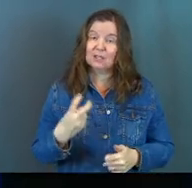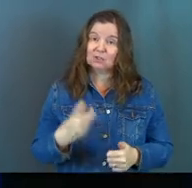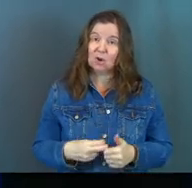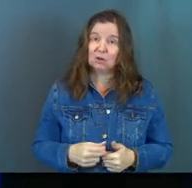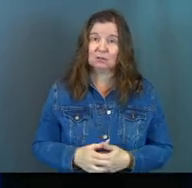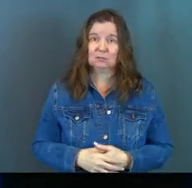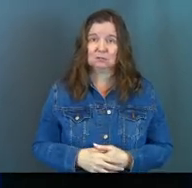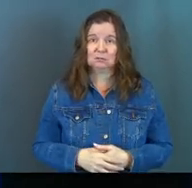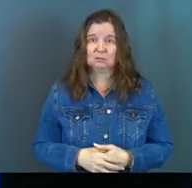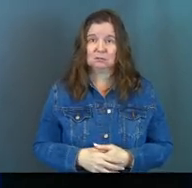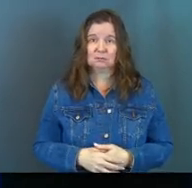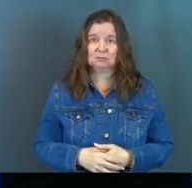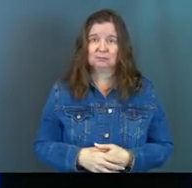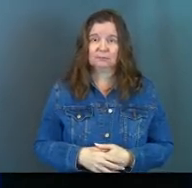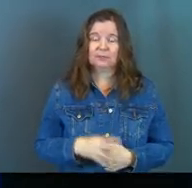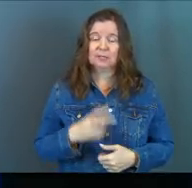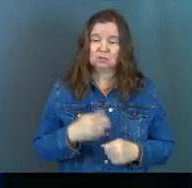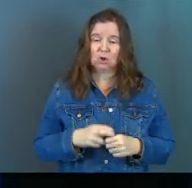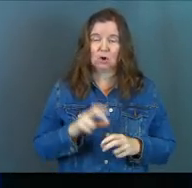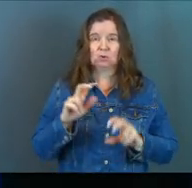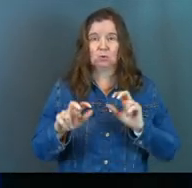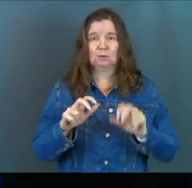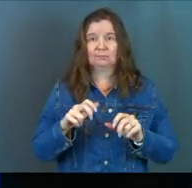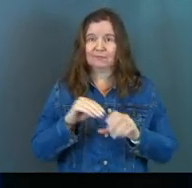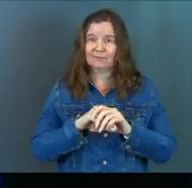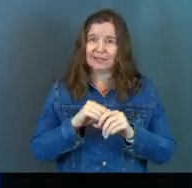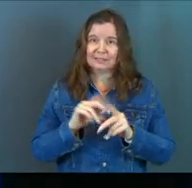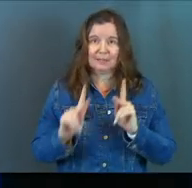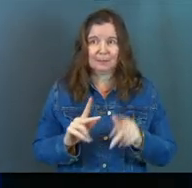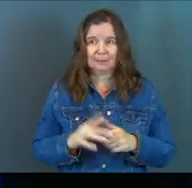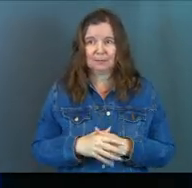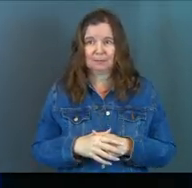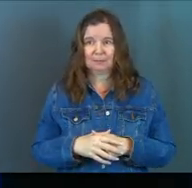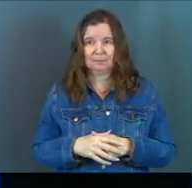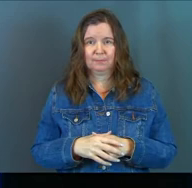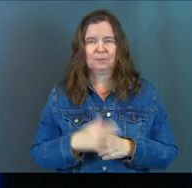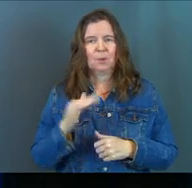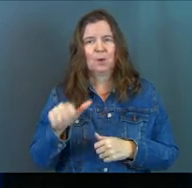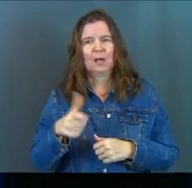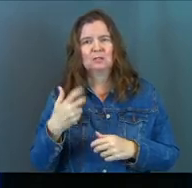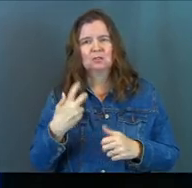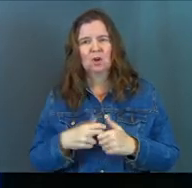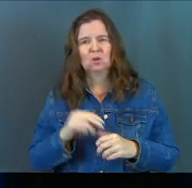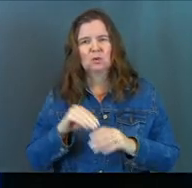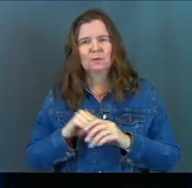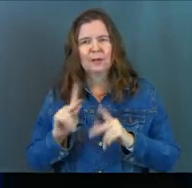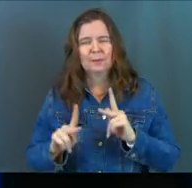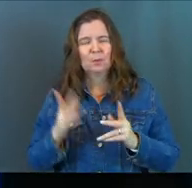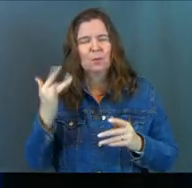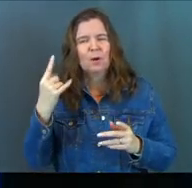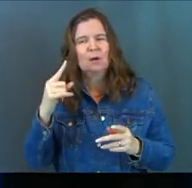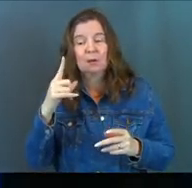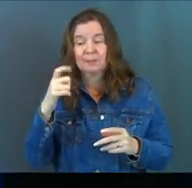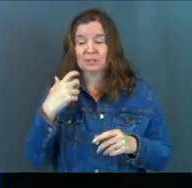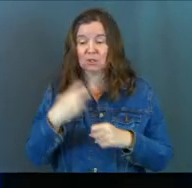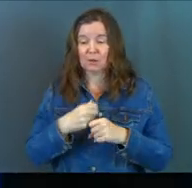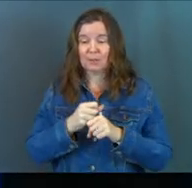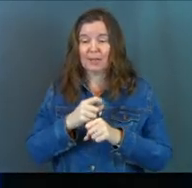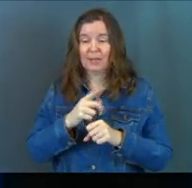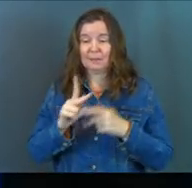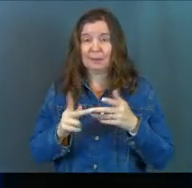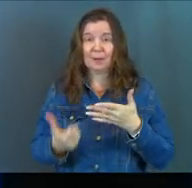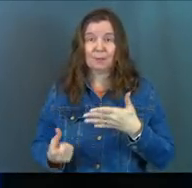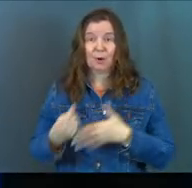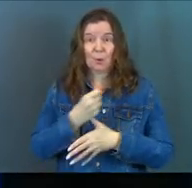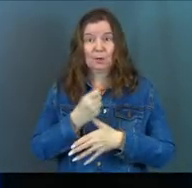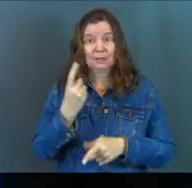hard. It's hard to invest in people. Why else is it hard to invest in people? It's hard to make people